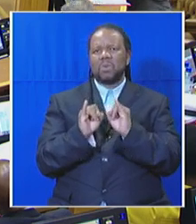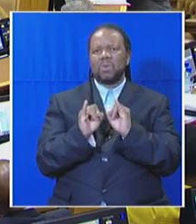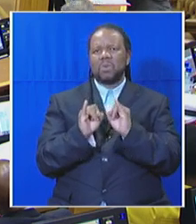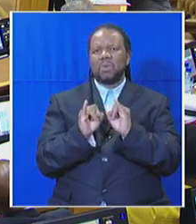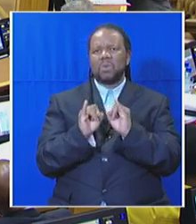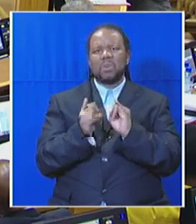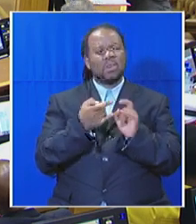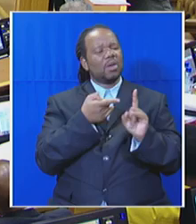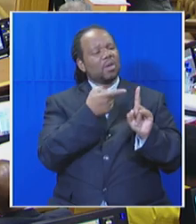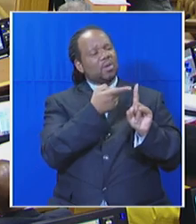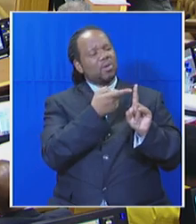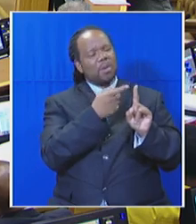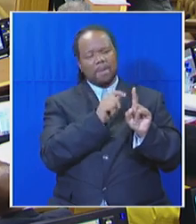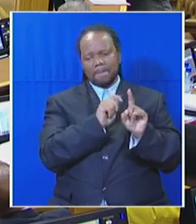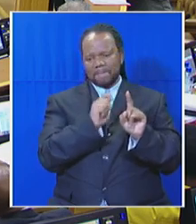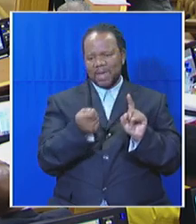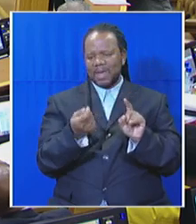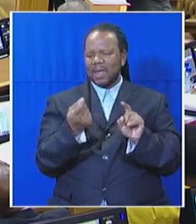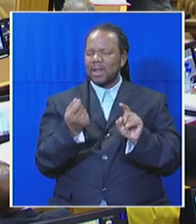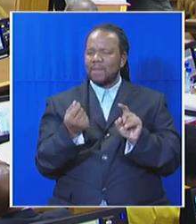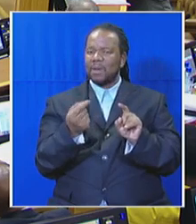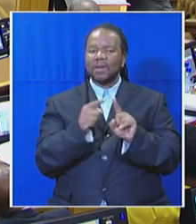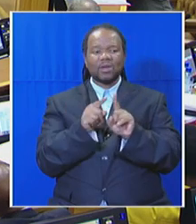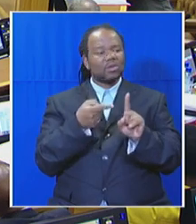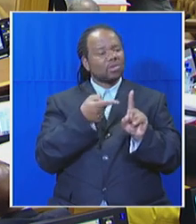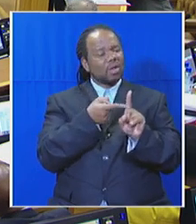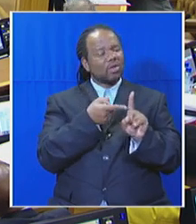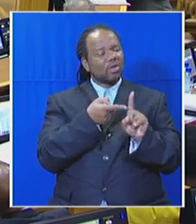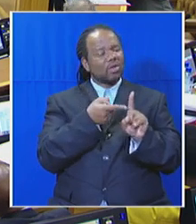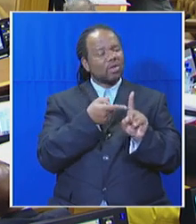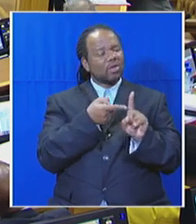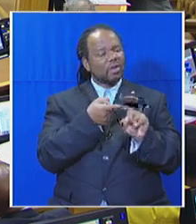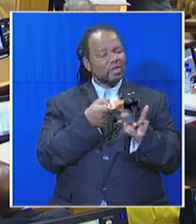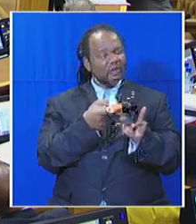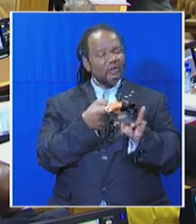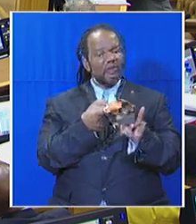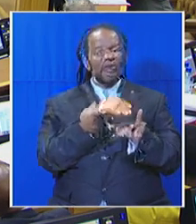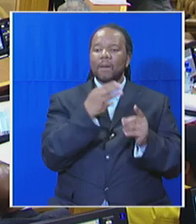bankeng patele madi a setšhaba.